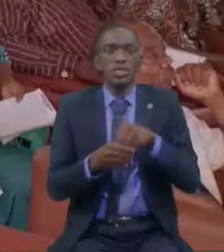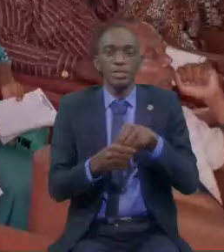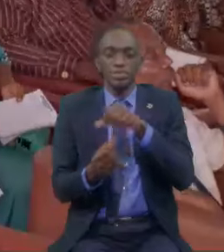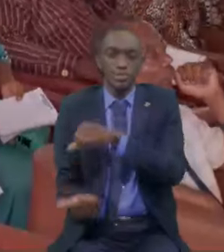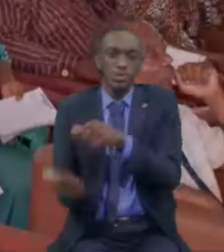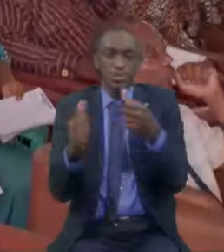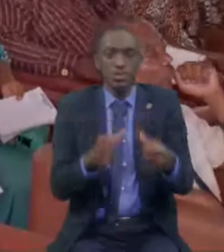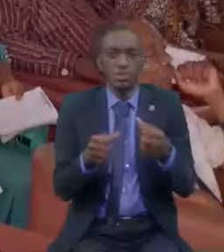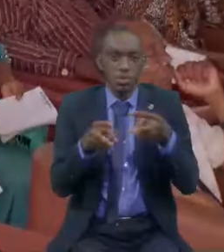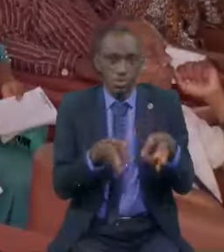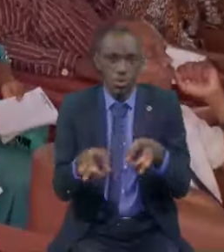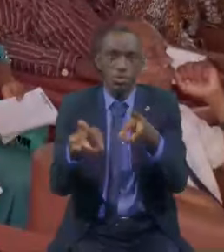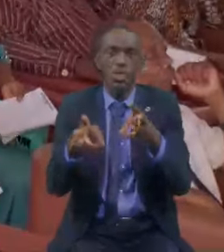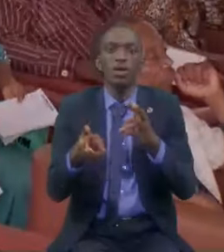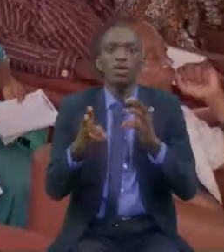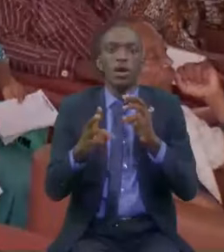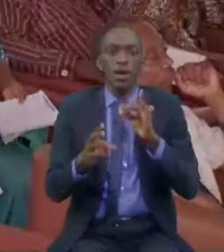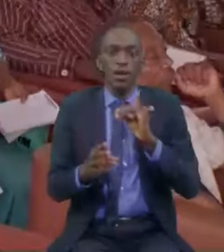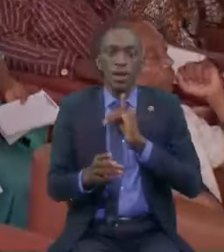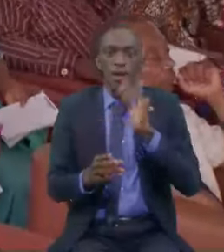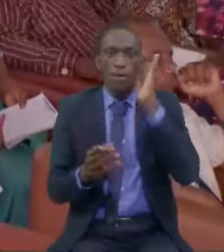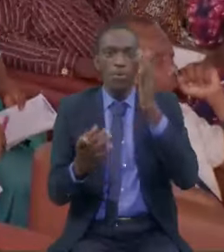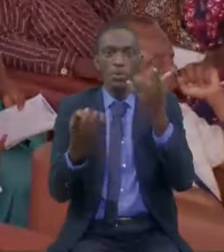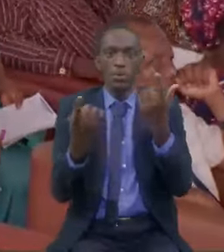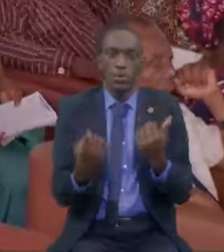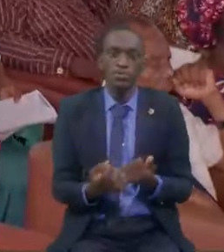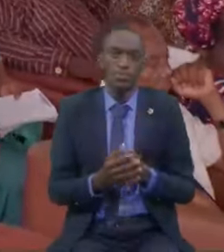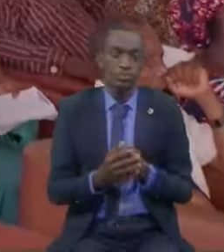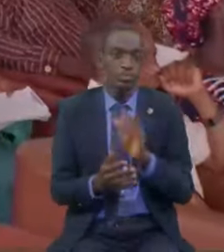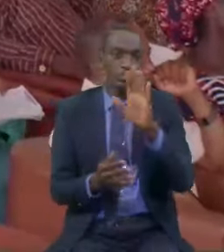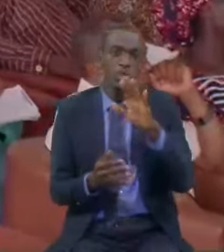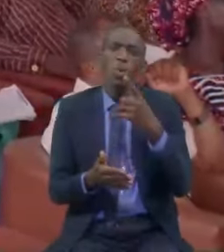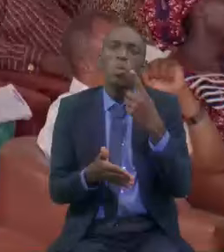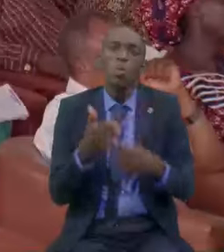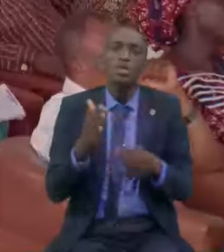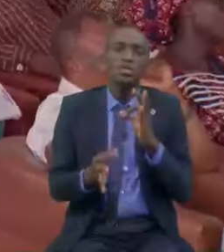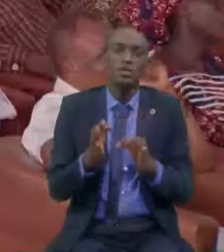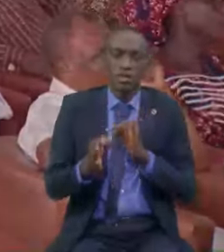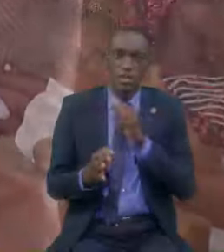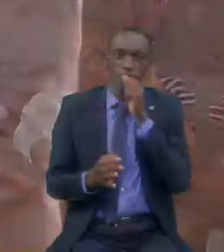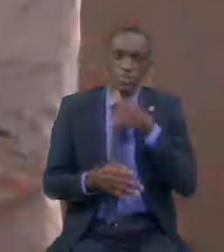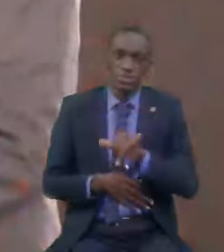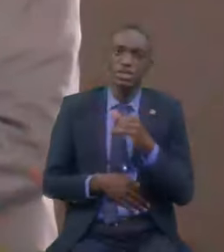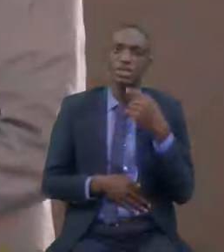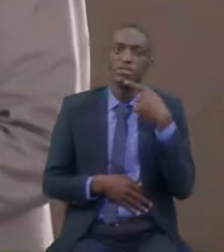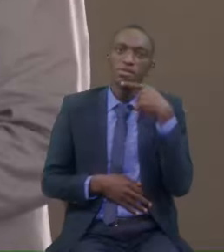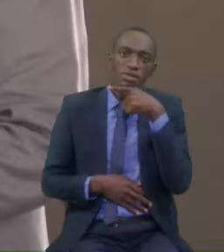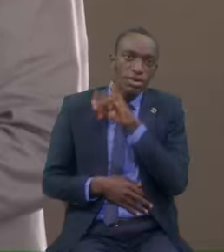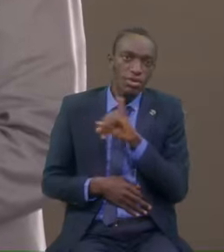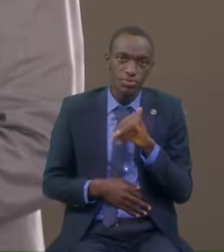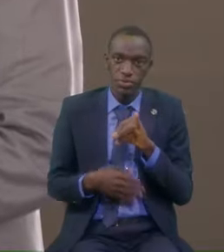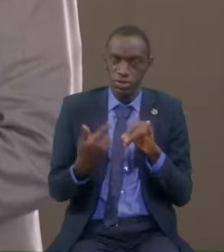come. What if I'm still lying? The Holy Spirit will say, can you take that